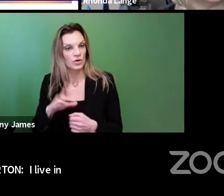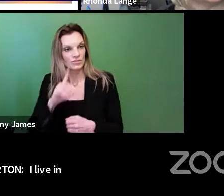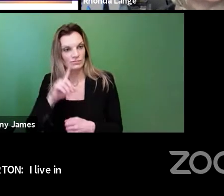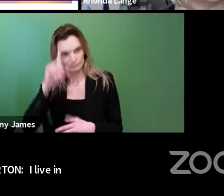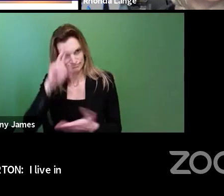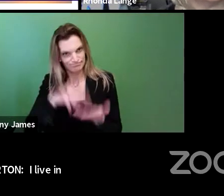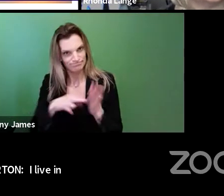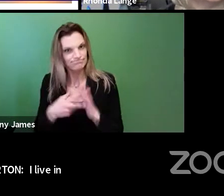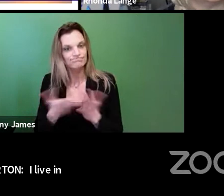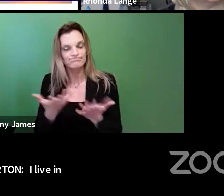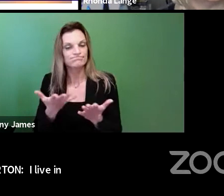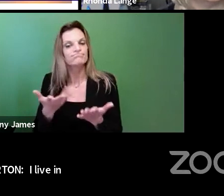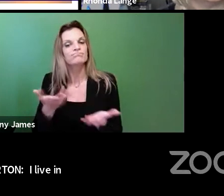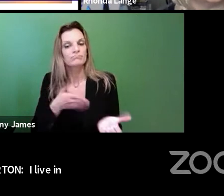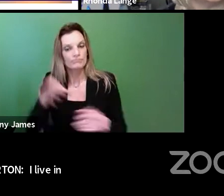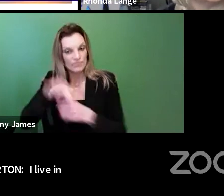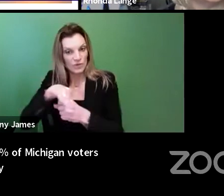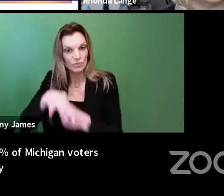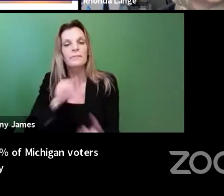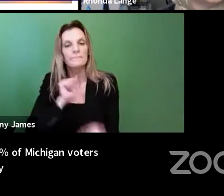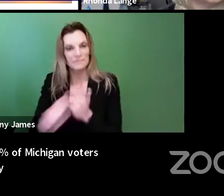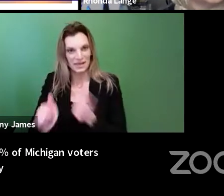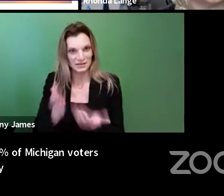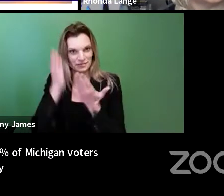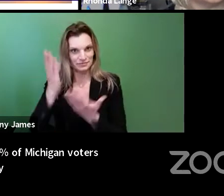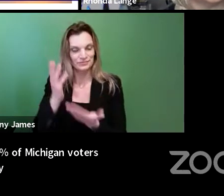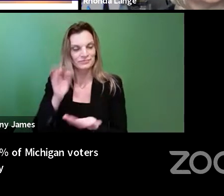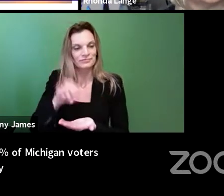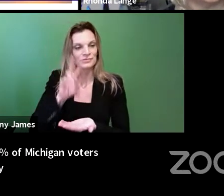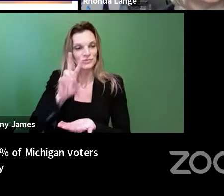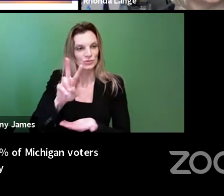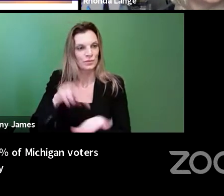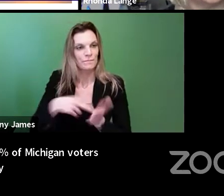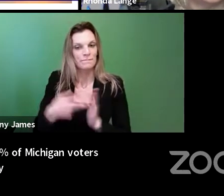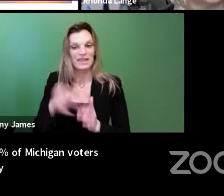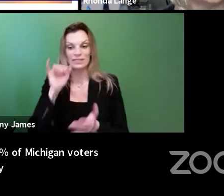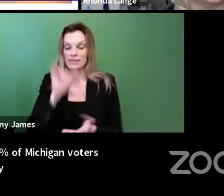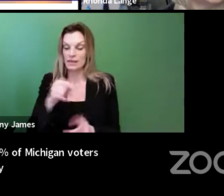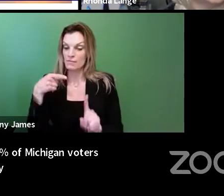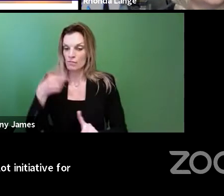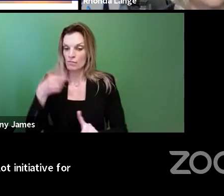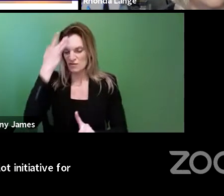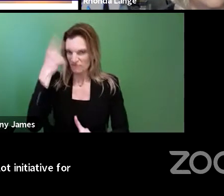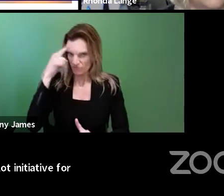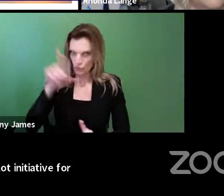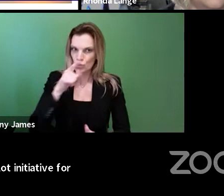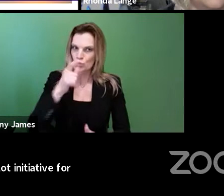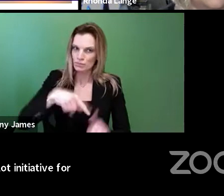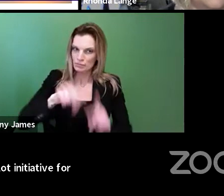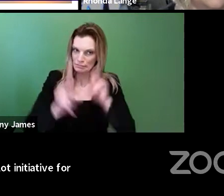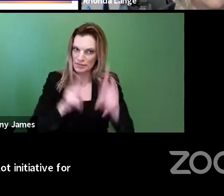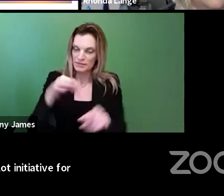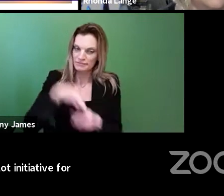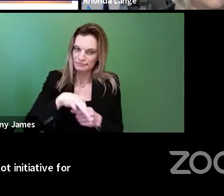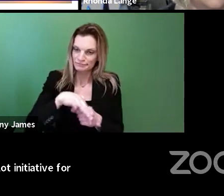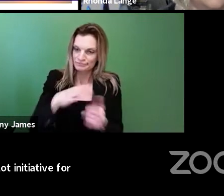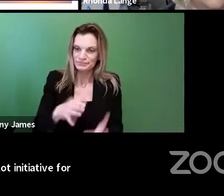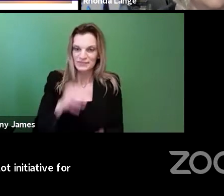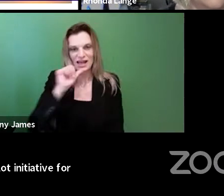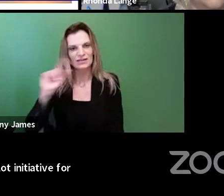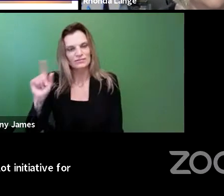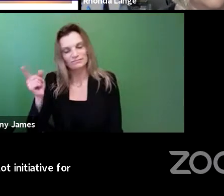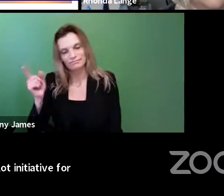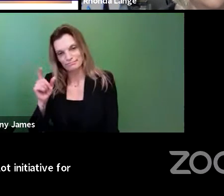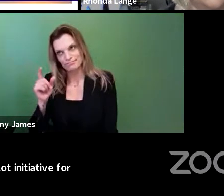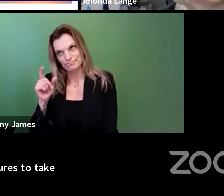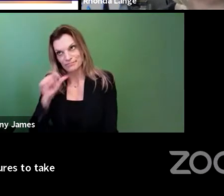passed Proposal 2, a ballot initiative for voters and not legislators to take responsibility for map